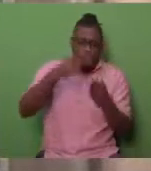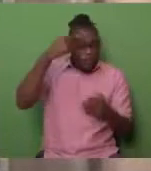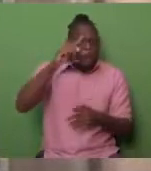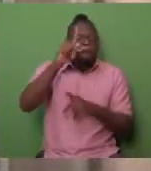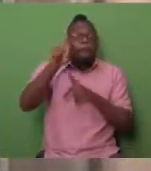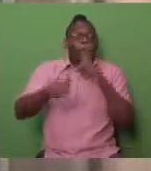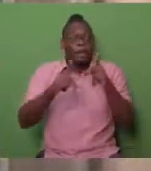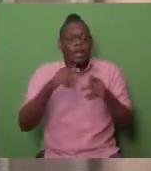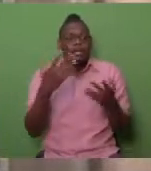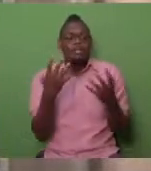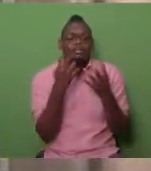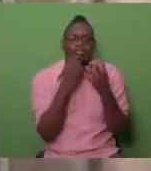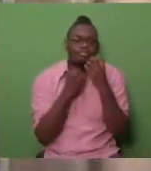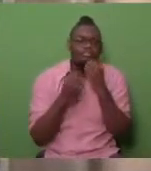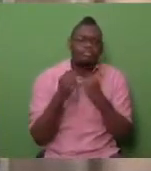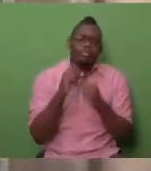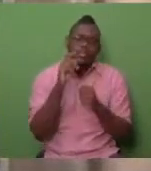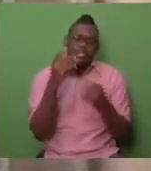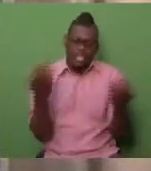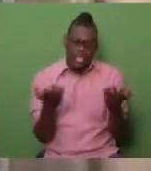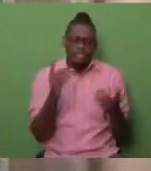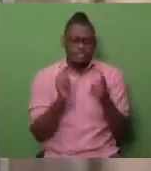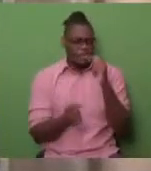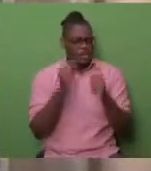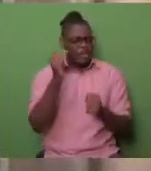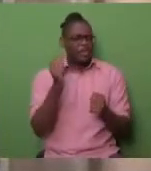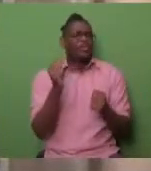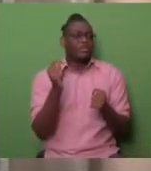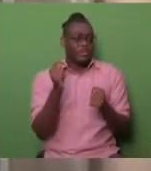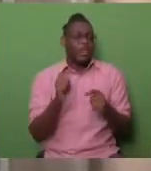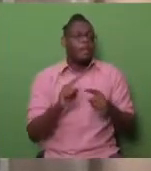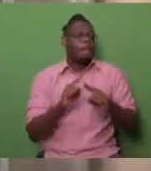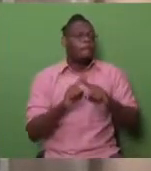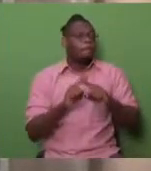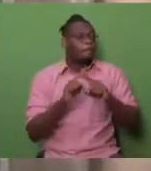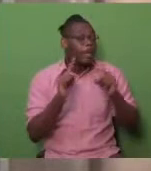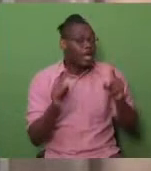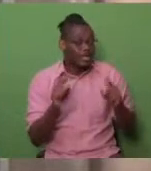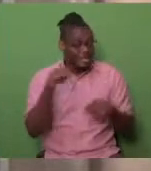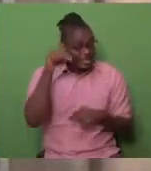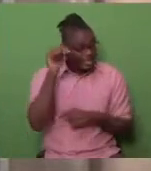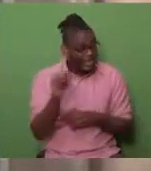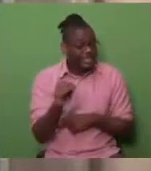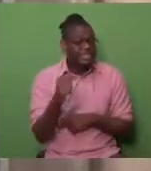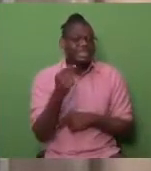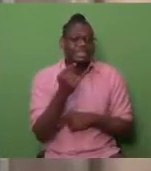say with the heaviest of hearts that government has shirked in its duty.